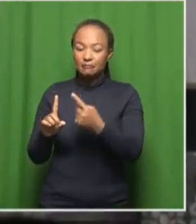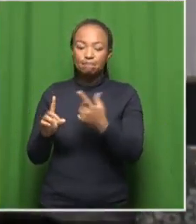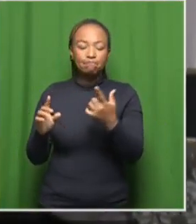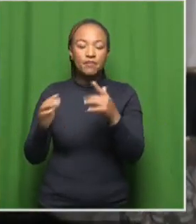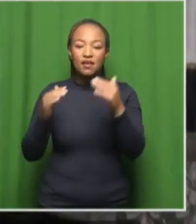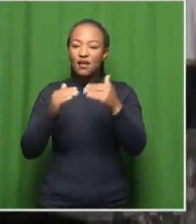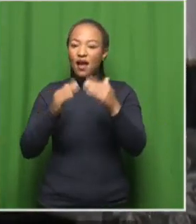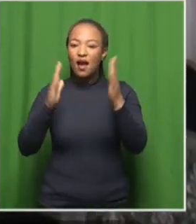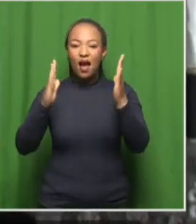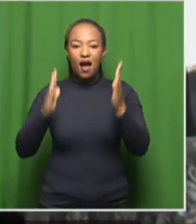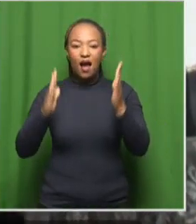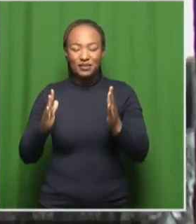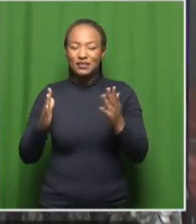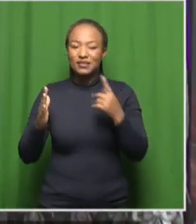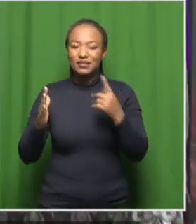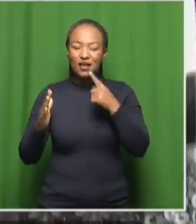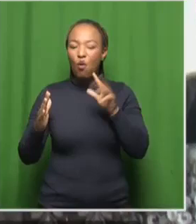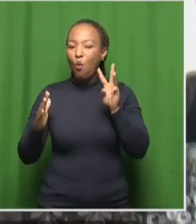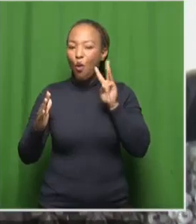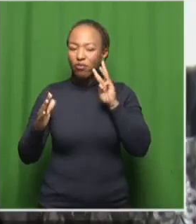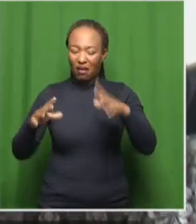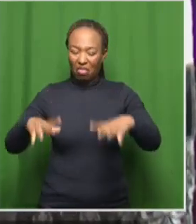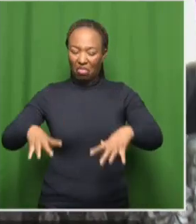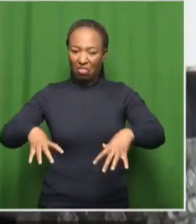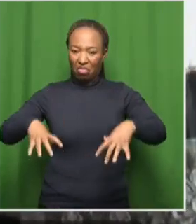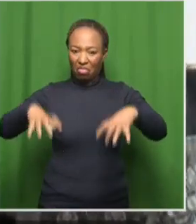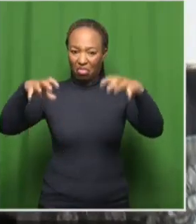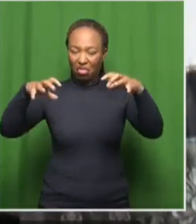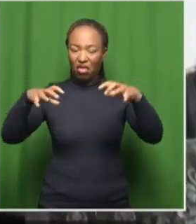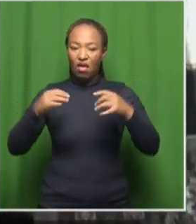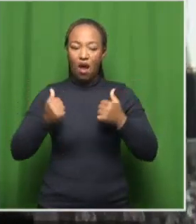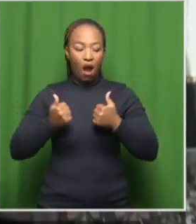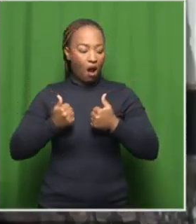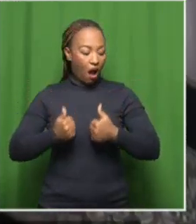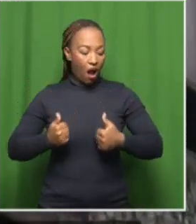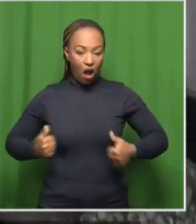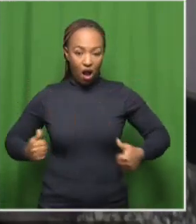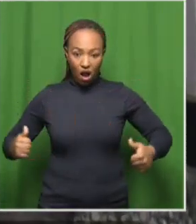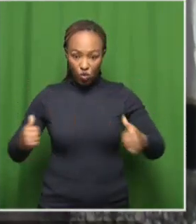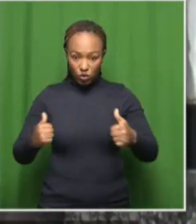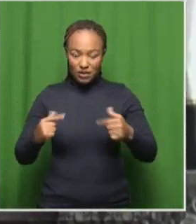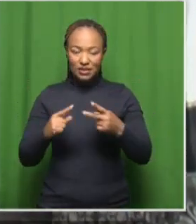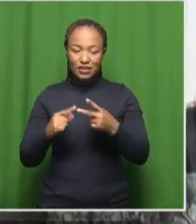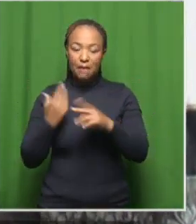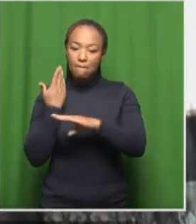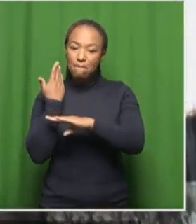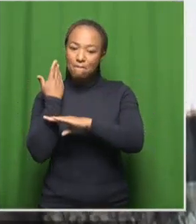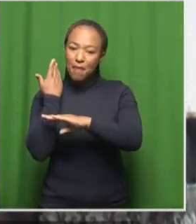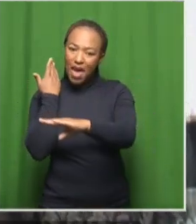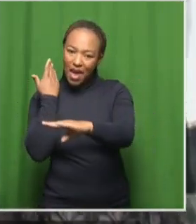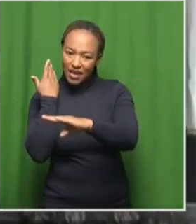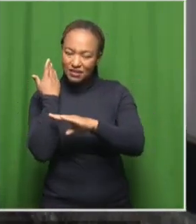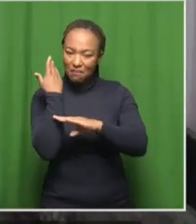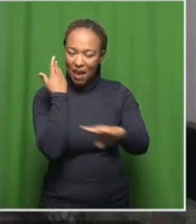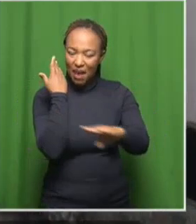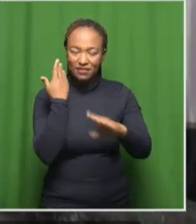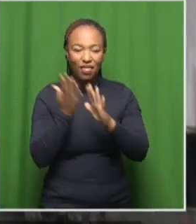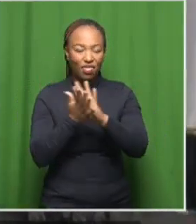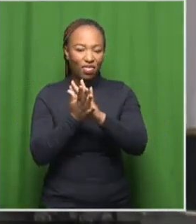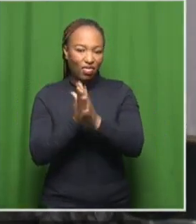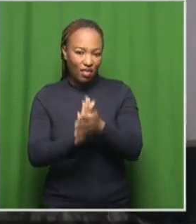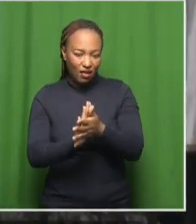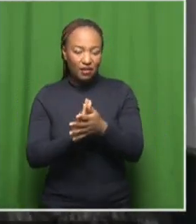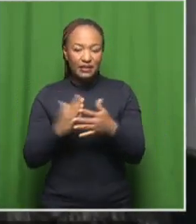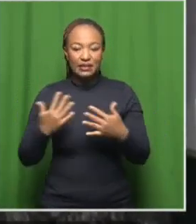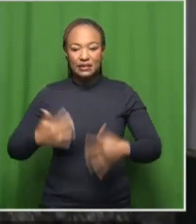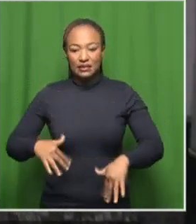by the flood, speaking specifically about her bedroom, saying that her couches, her beds have been damaged by the floods. Also speaking about something